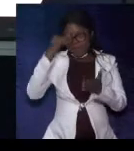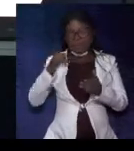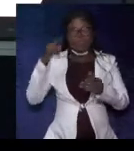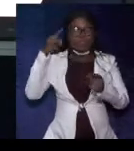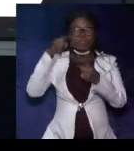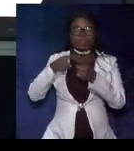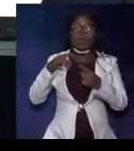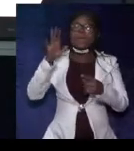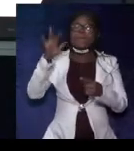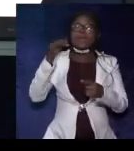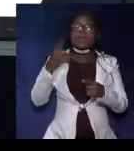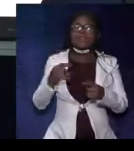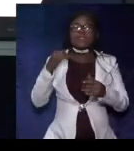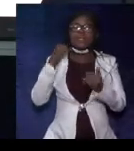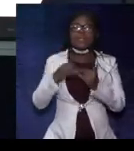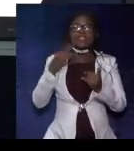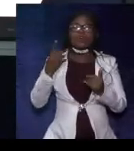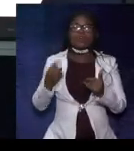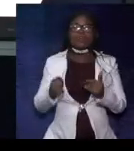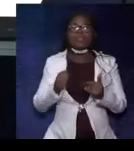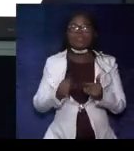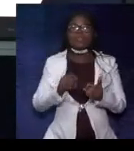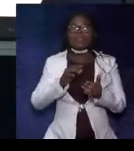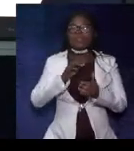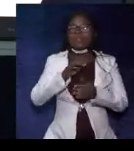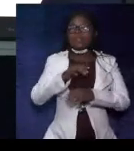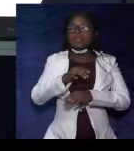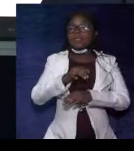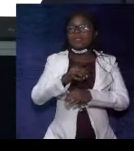By the end of the lesson, you should be able to